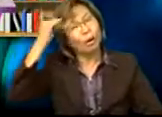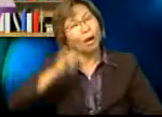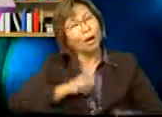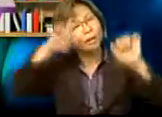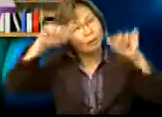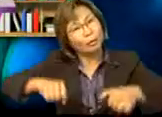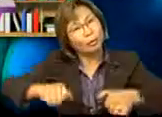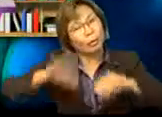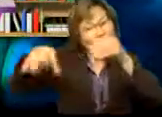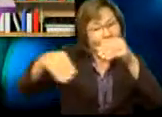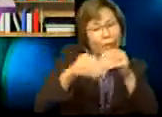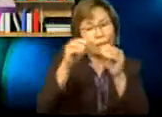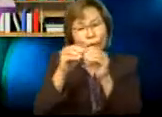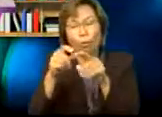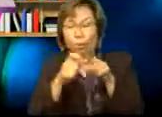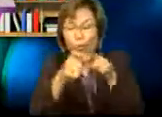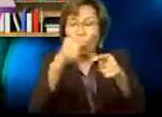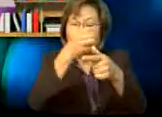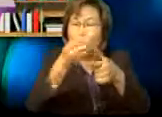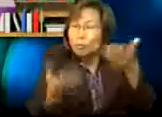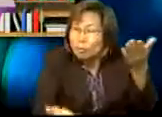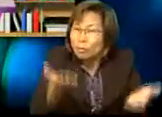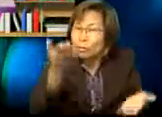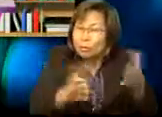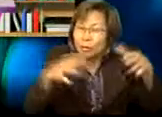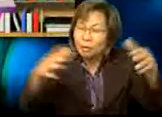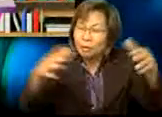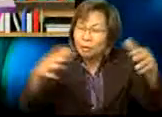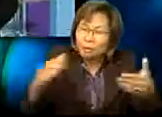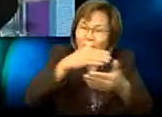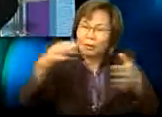words or perhaps combine some sentences.